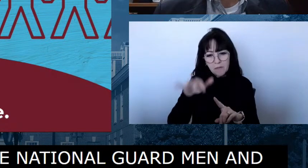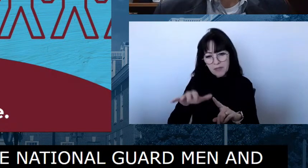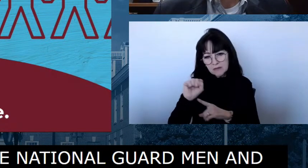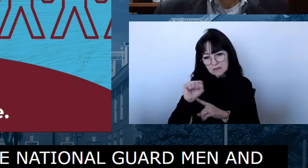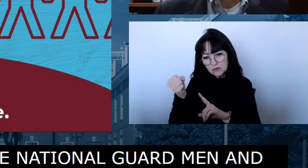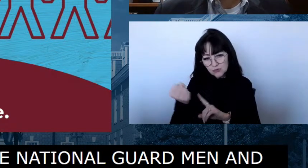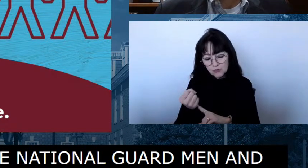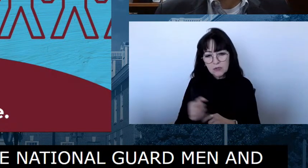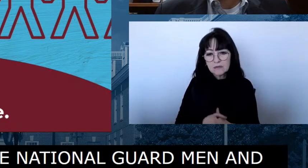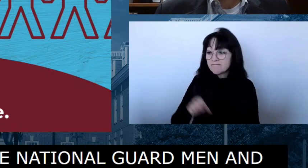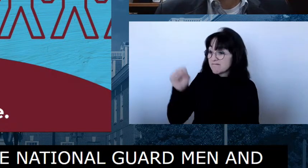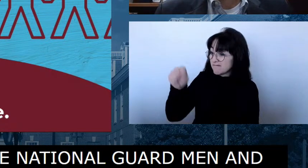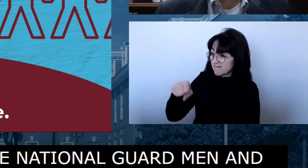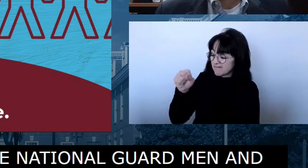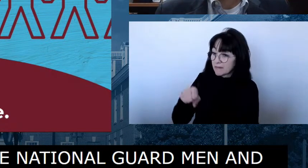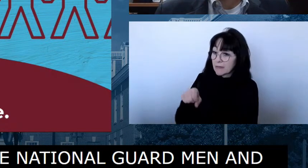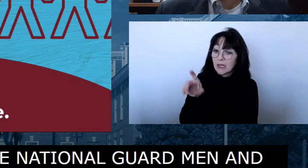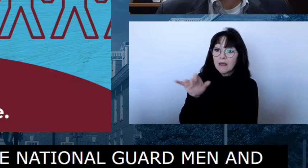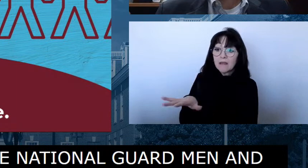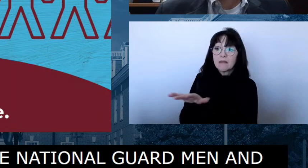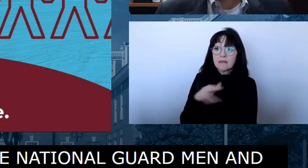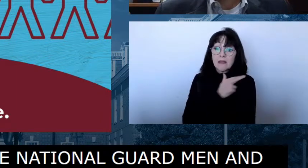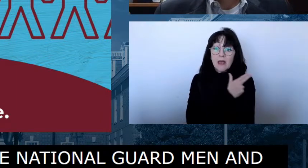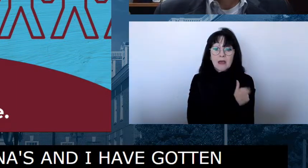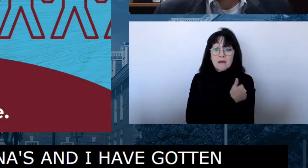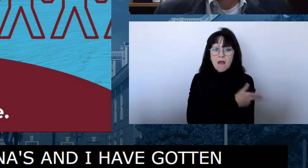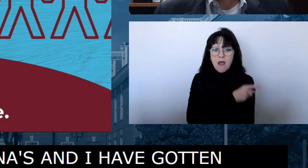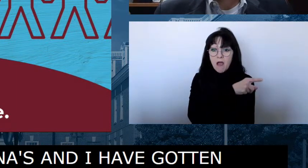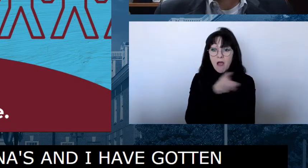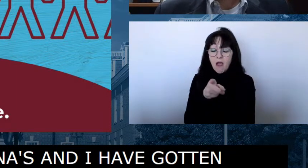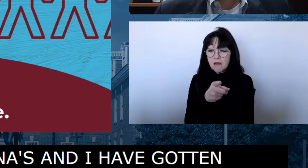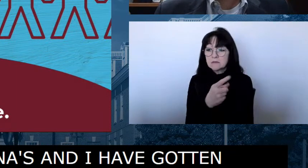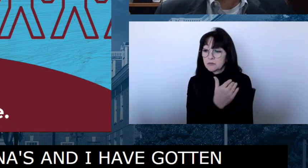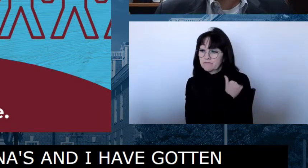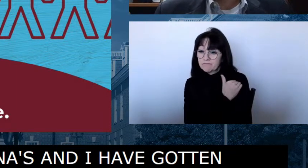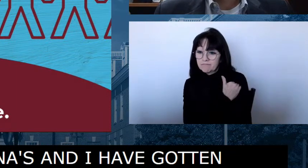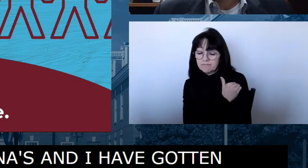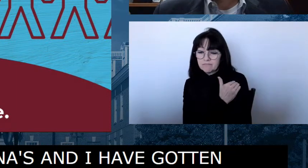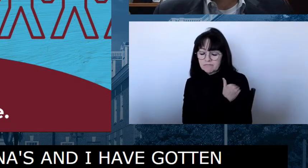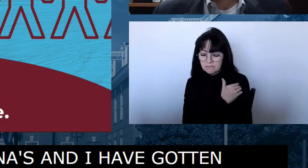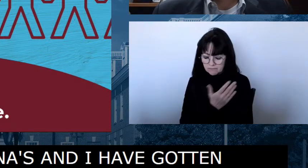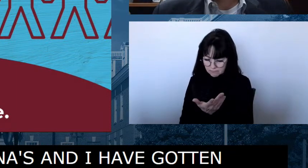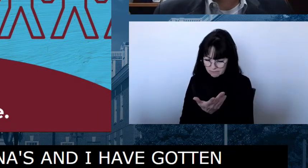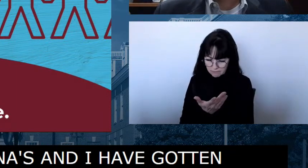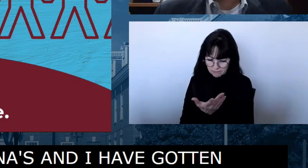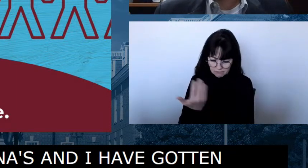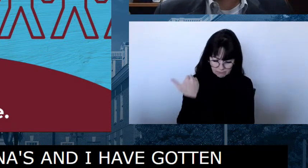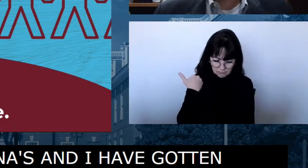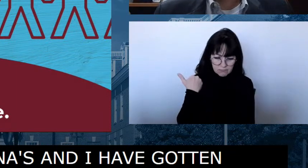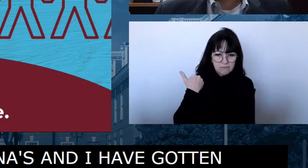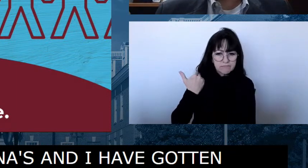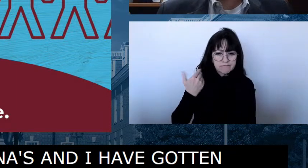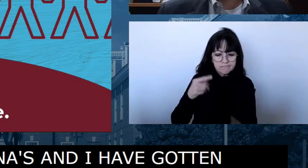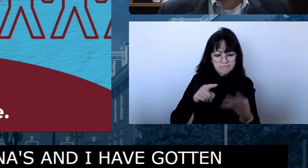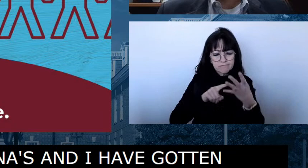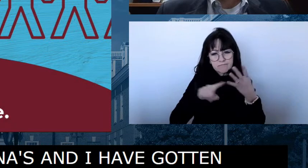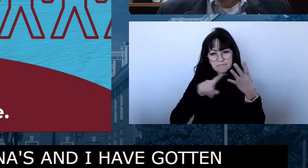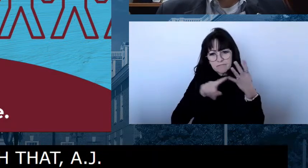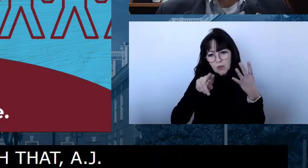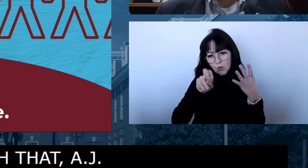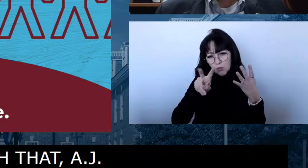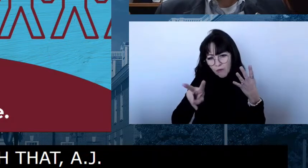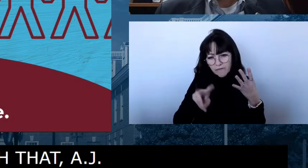that Hospital Association kind of came to us with back in, I would say, late November, early December, saying,